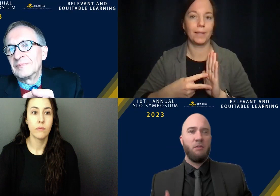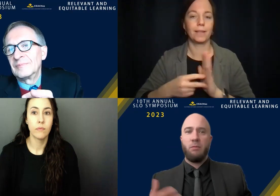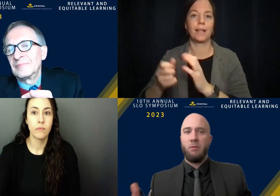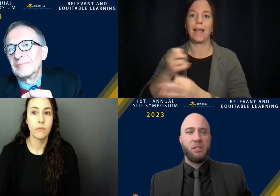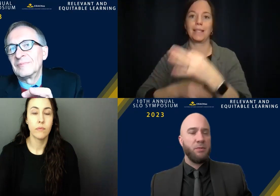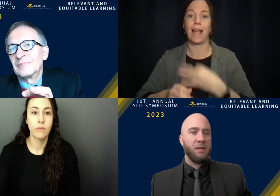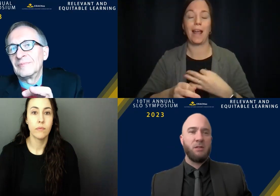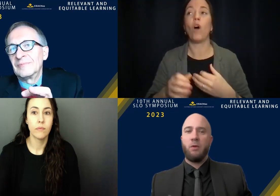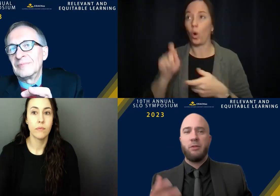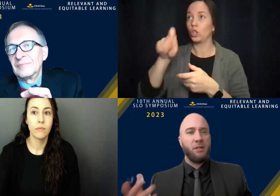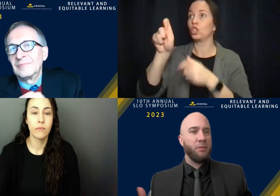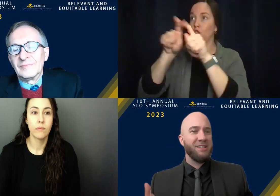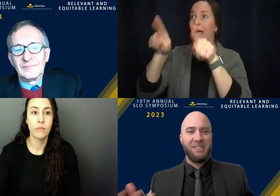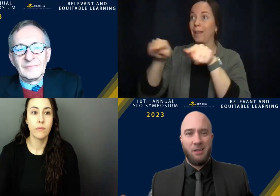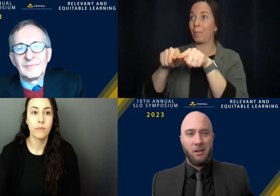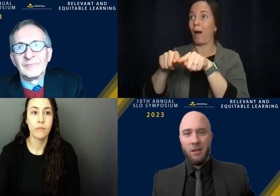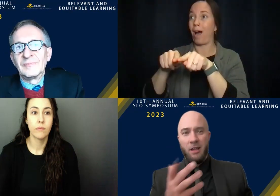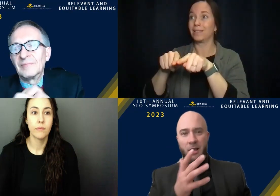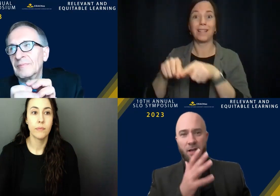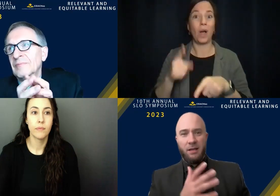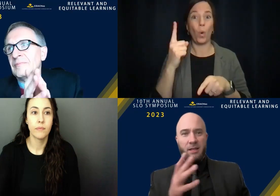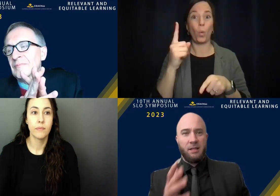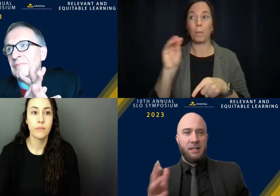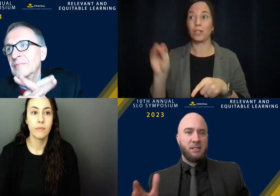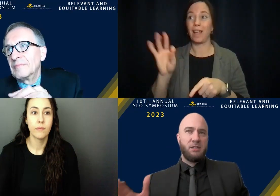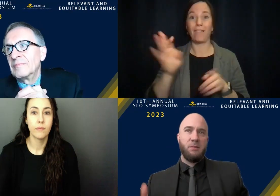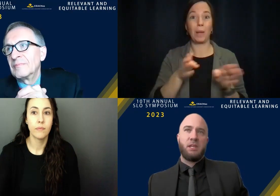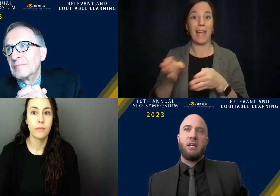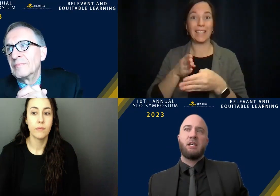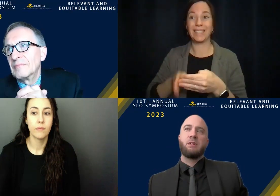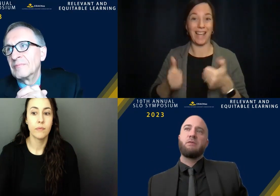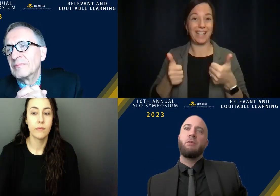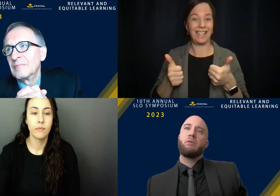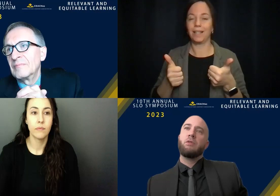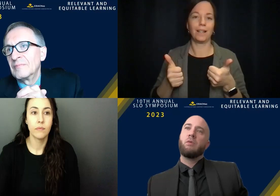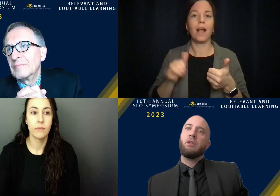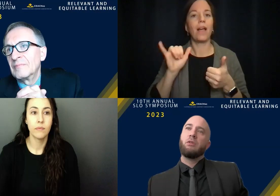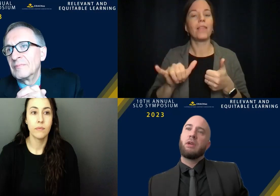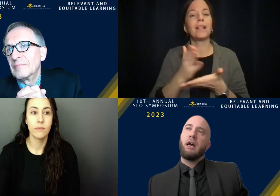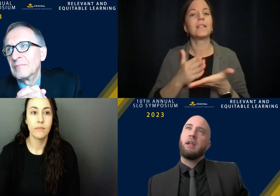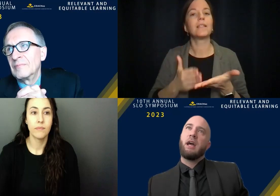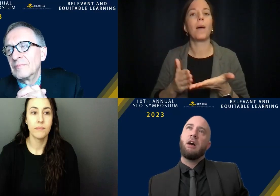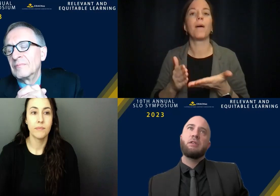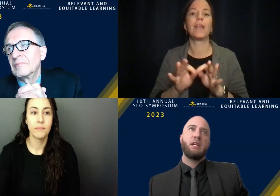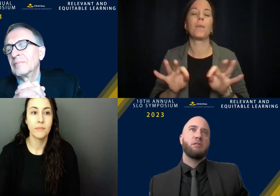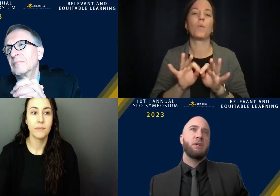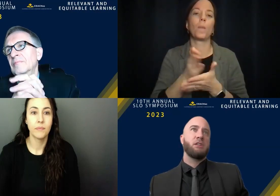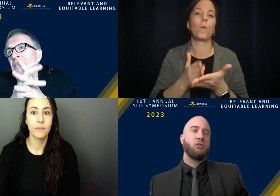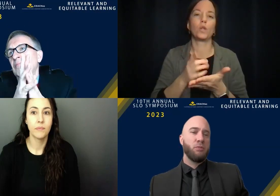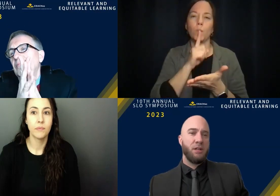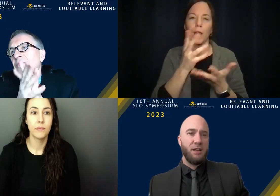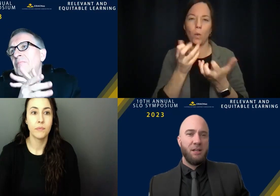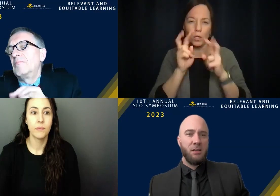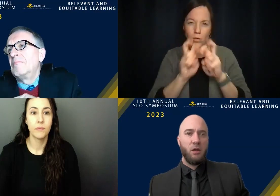box checking, everybody writes plans and 1% of the plans get done. I think that's some of the key aspects of what we really want to look at and how the data is